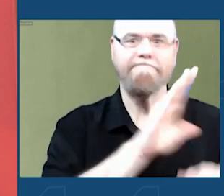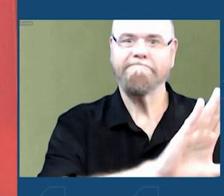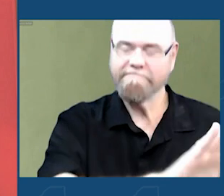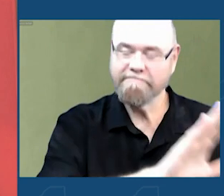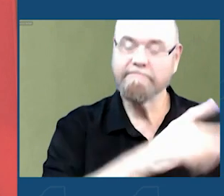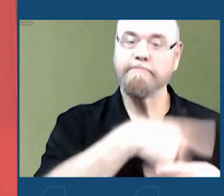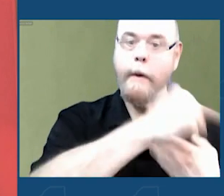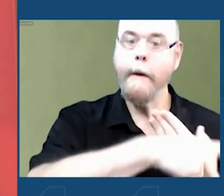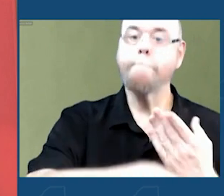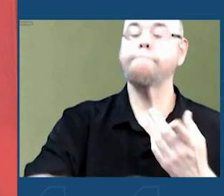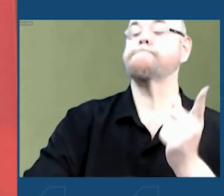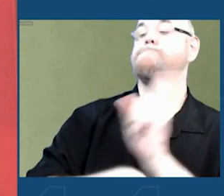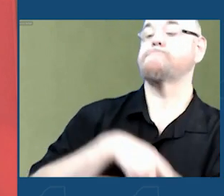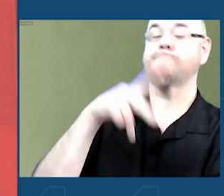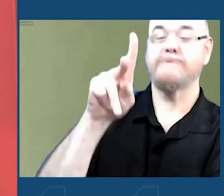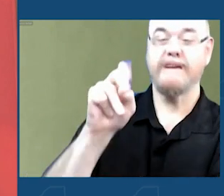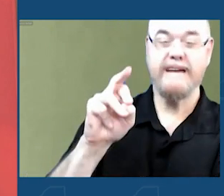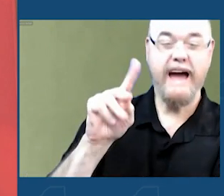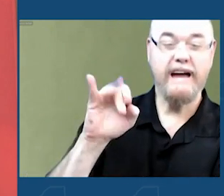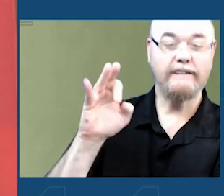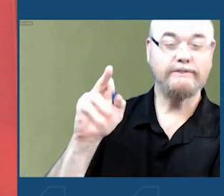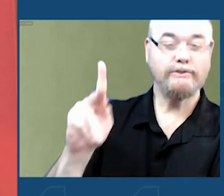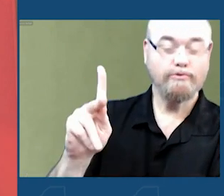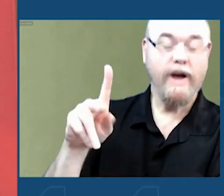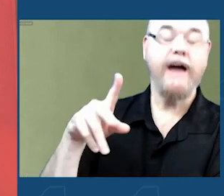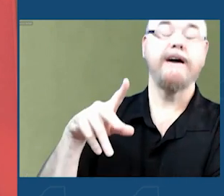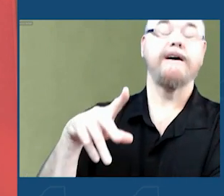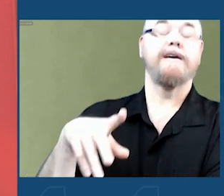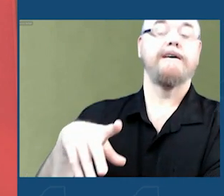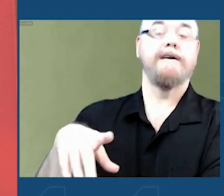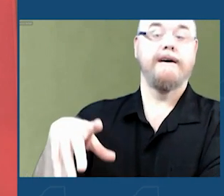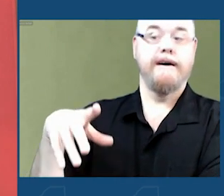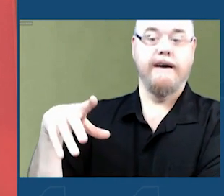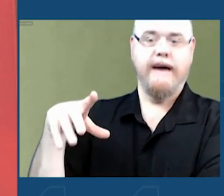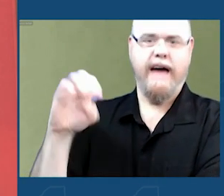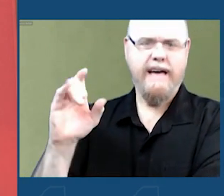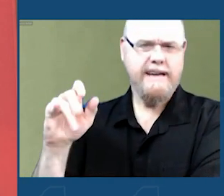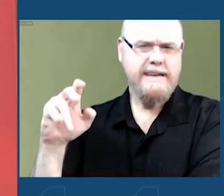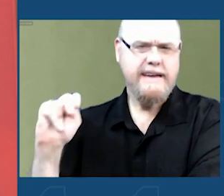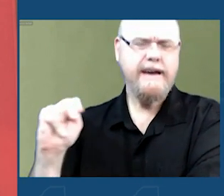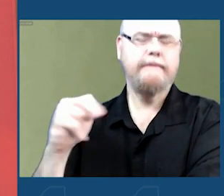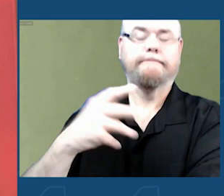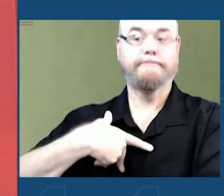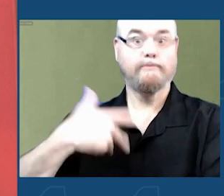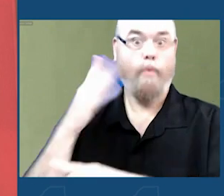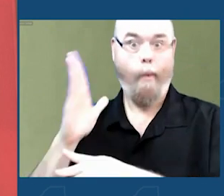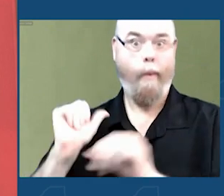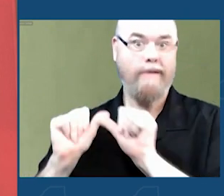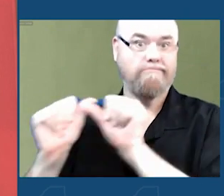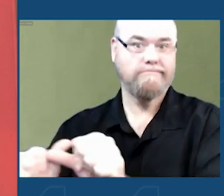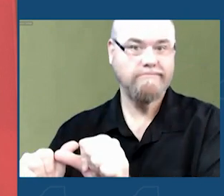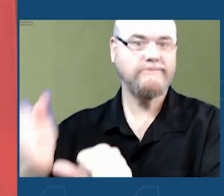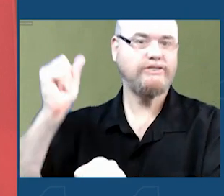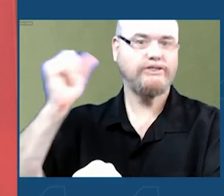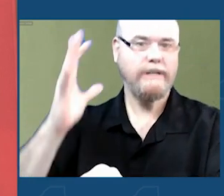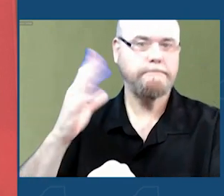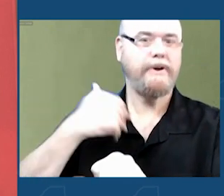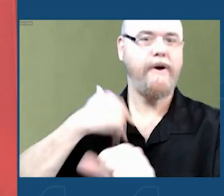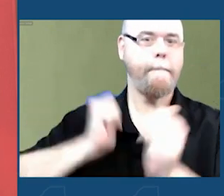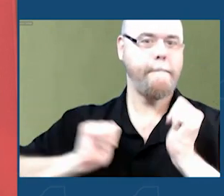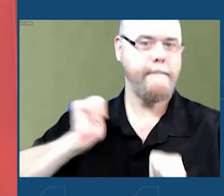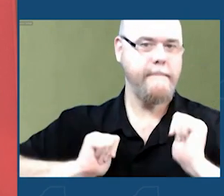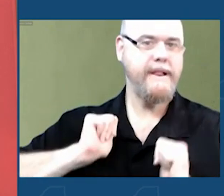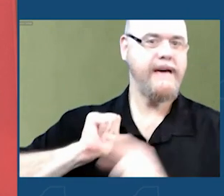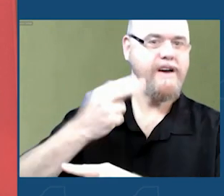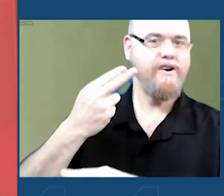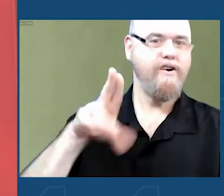and Kendrick Elkland. We're going to continue bringing Shakespeare to Hudson Valley. And I had a chance to go visit and see the incredible